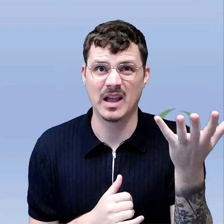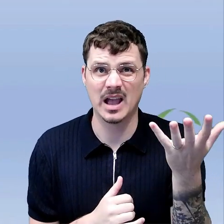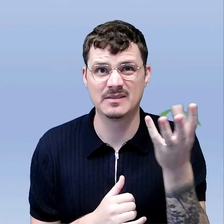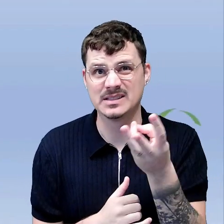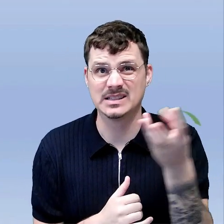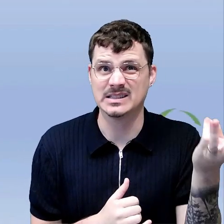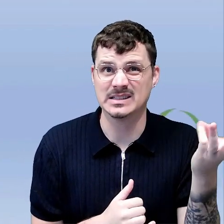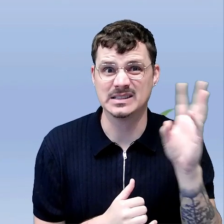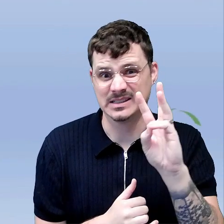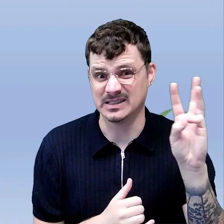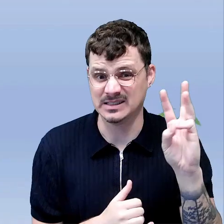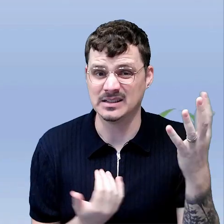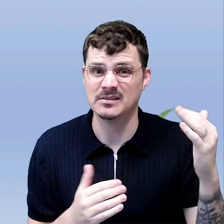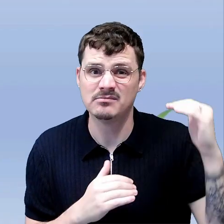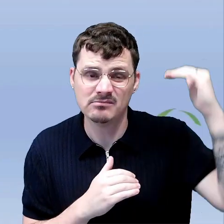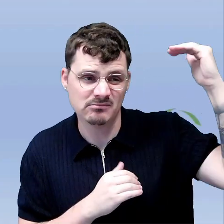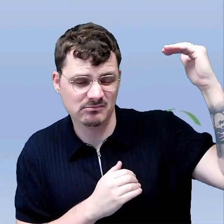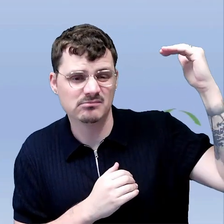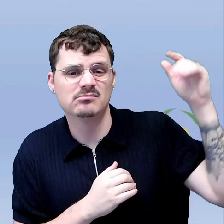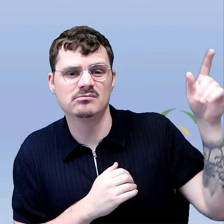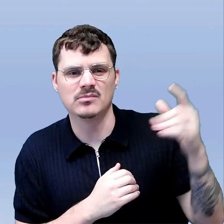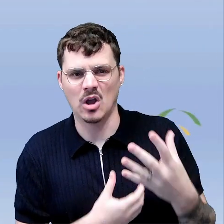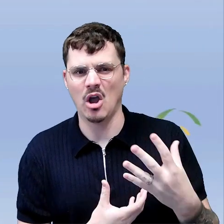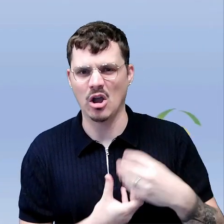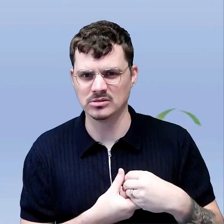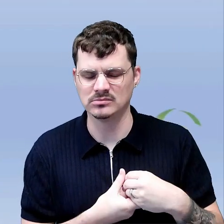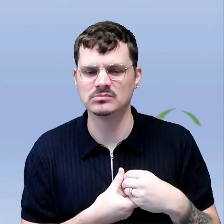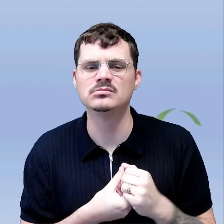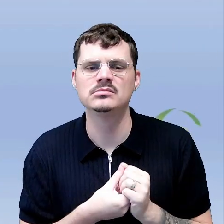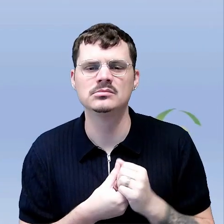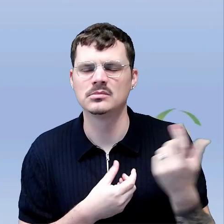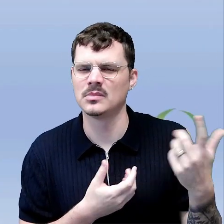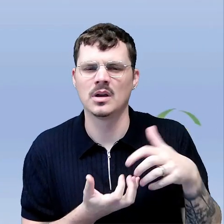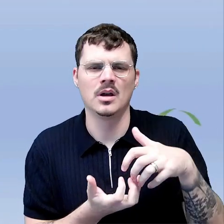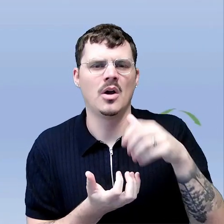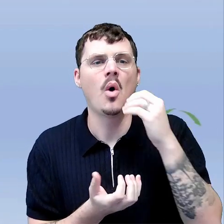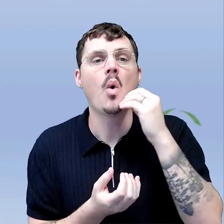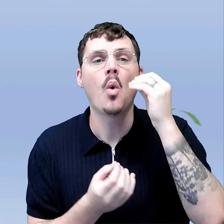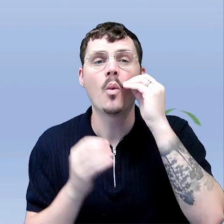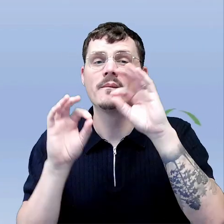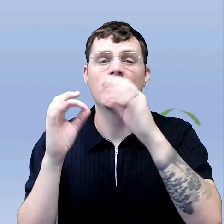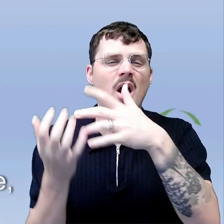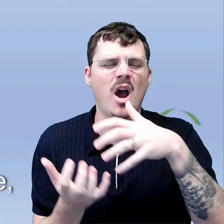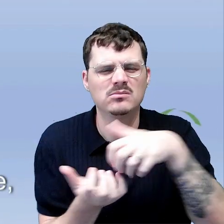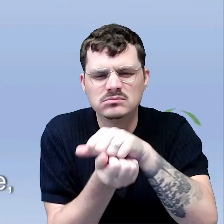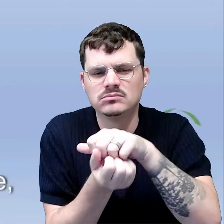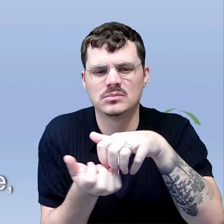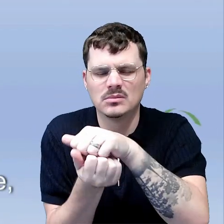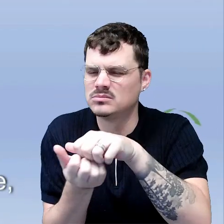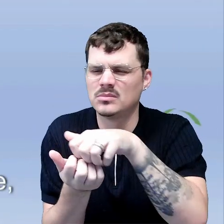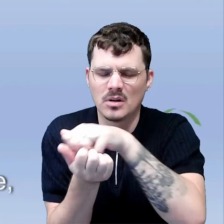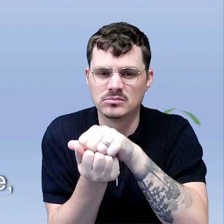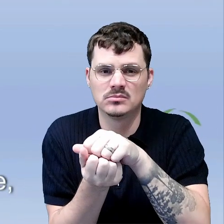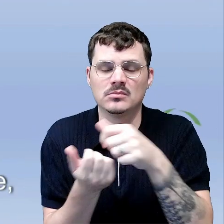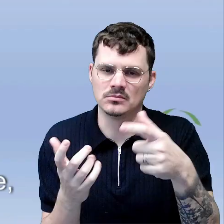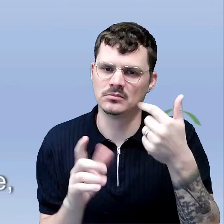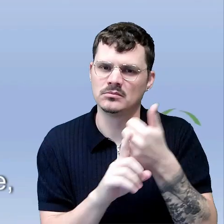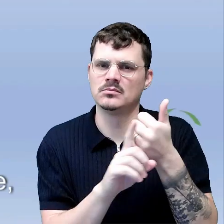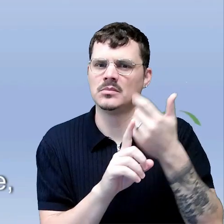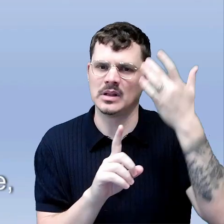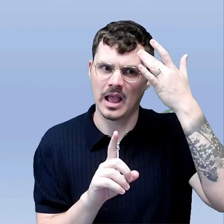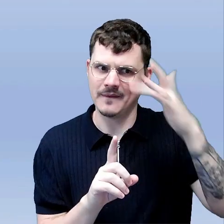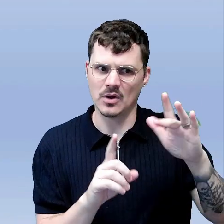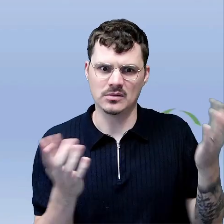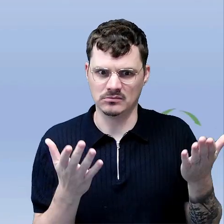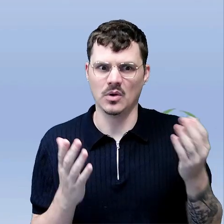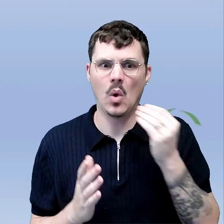now, who had absolutely destroyed the family home. Very nice home, very nice California